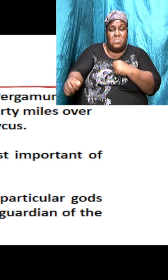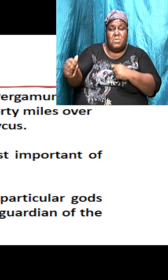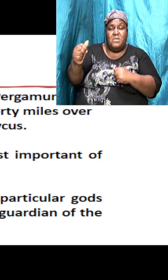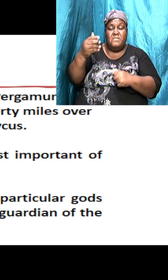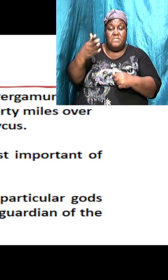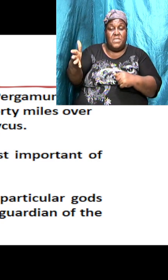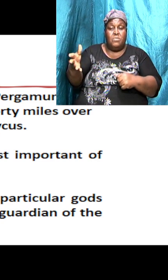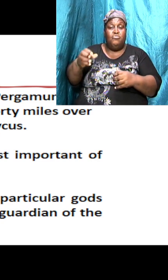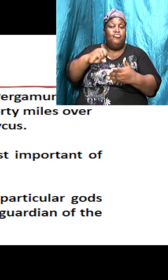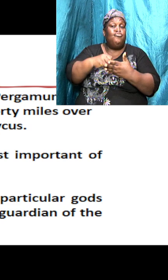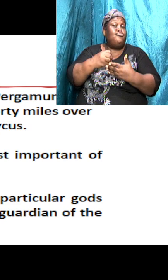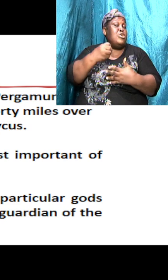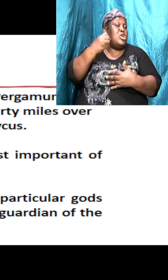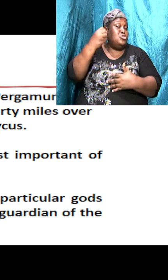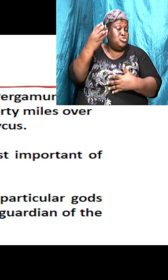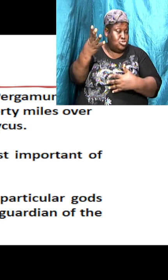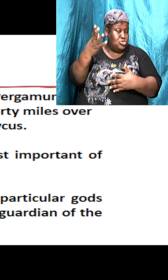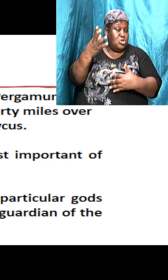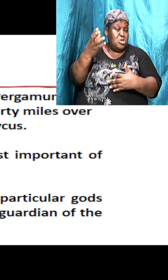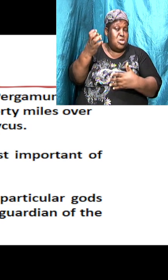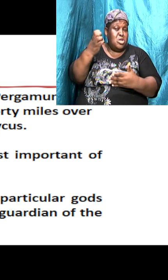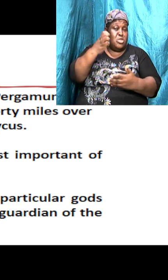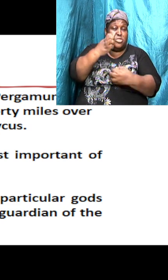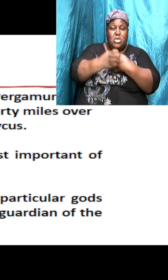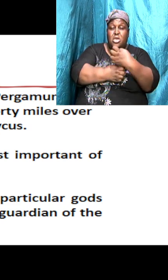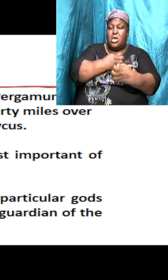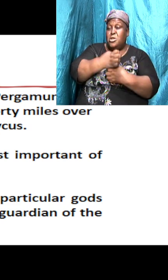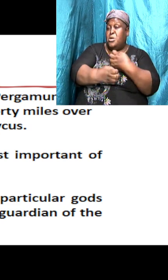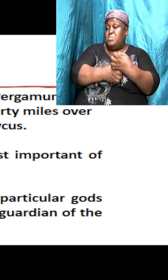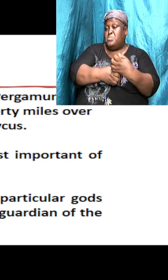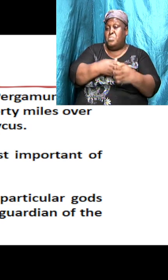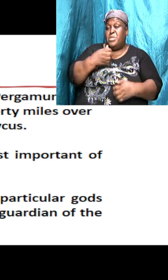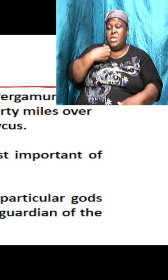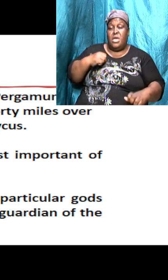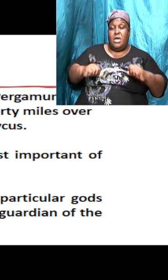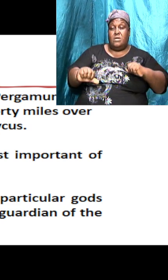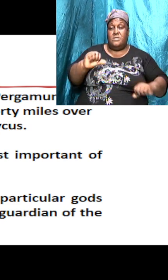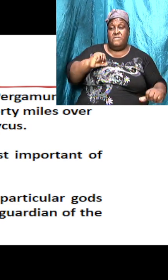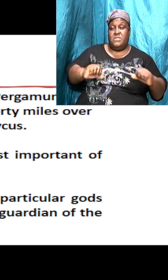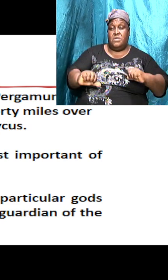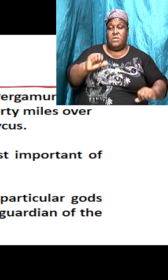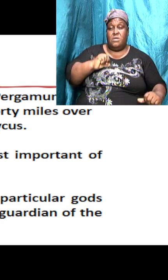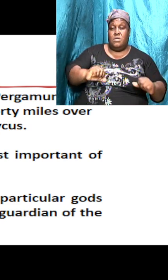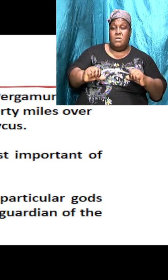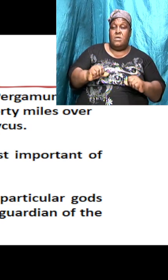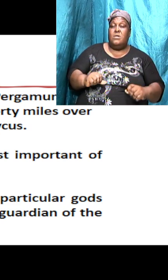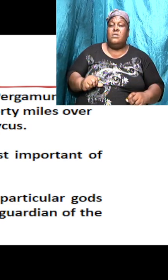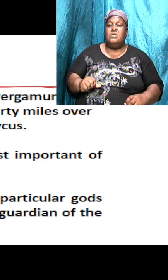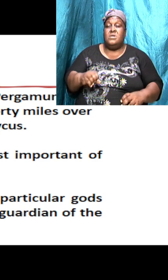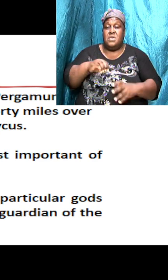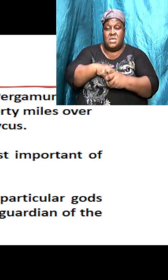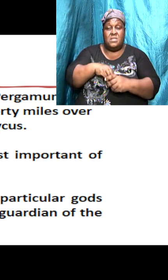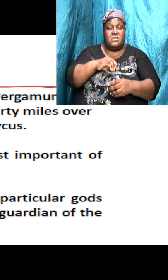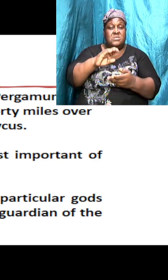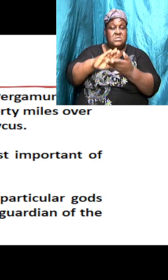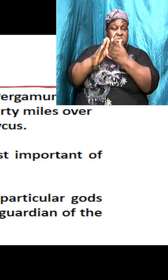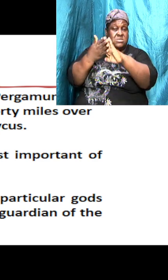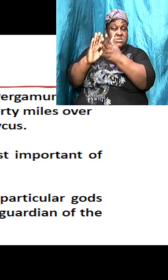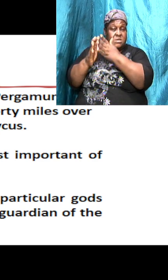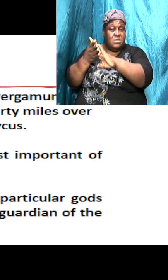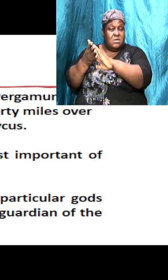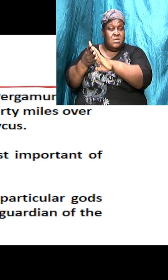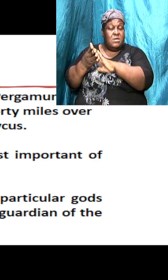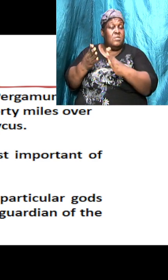rich in terms of the economic activities that was generated within the cities. But then